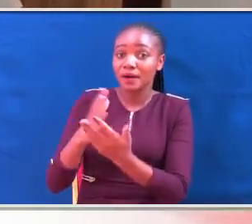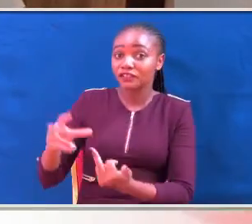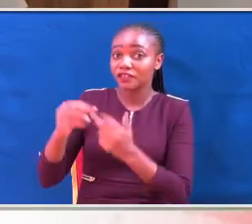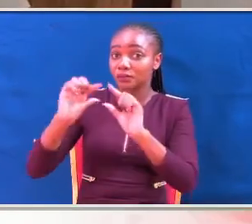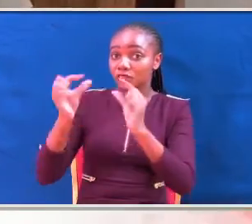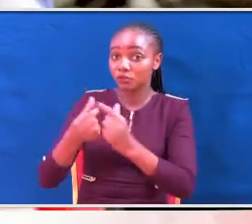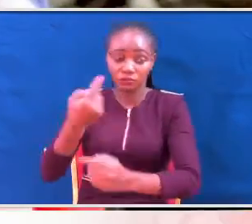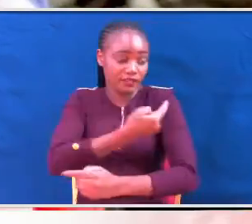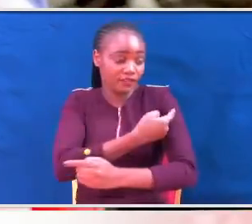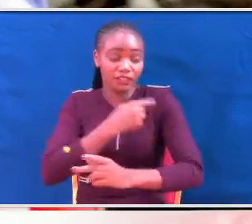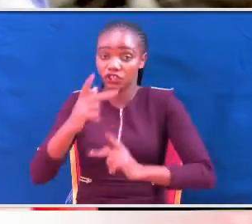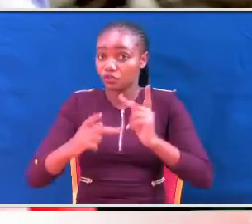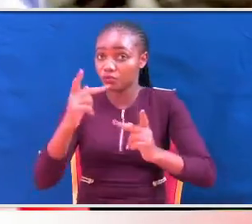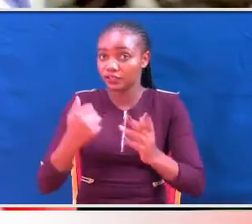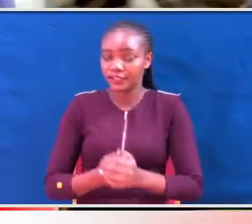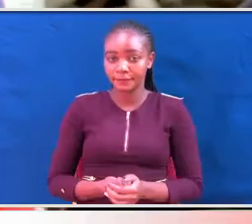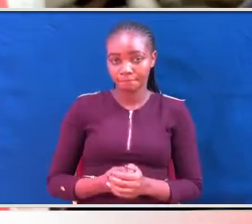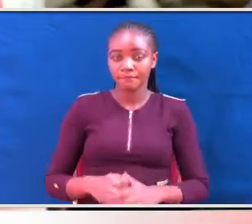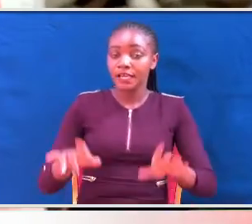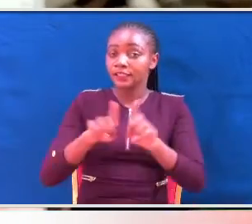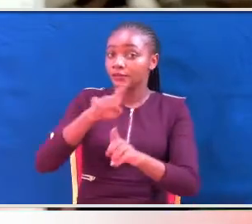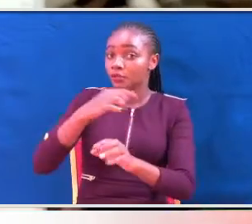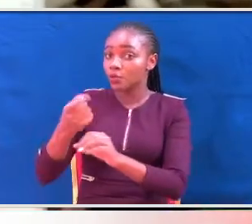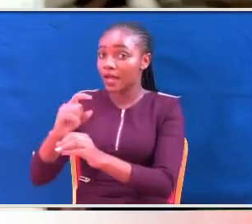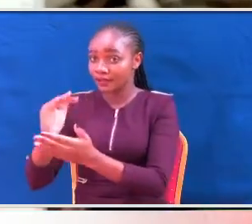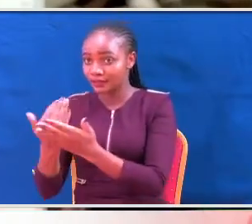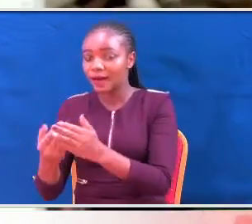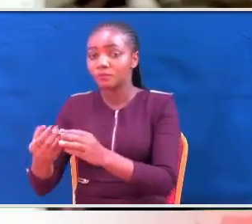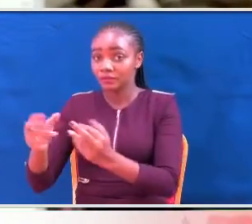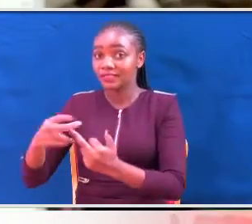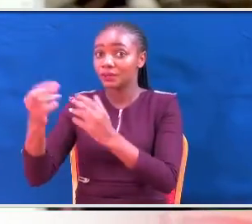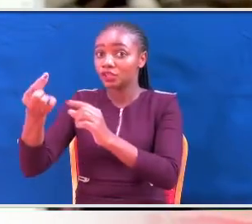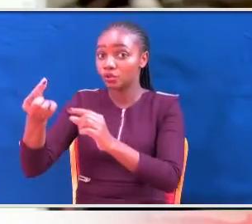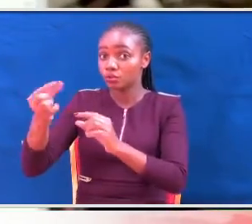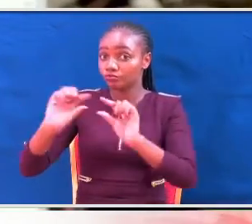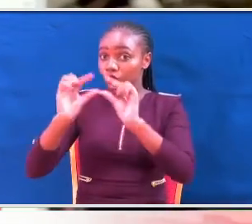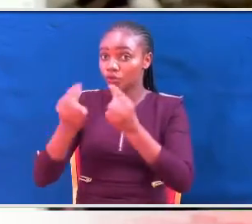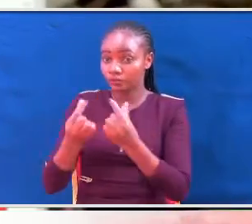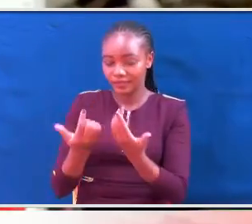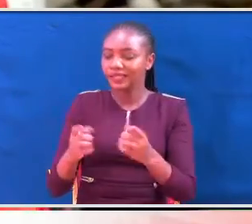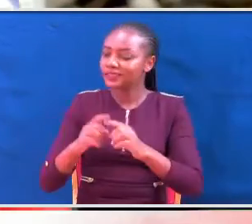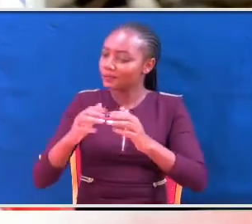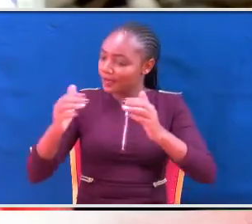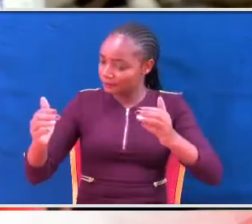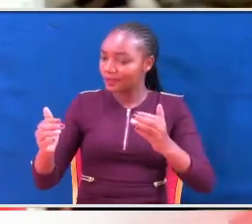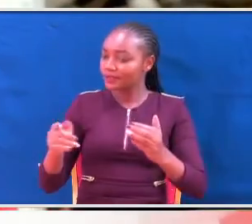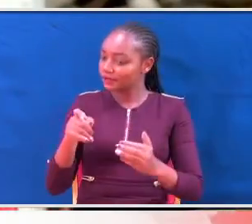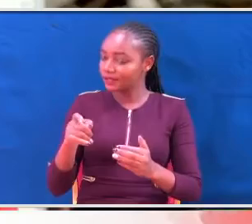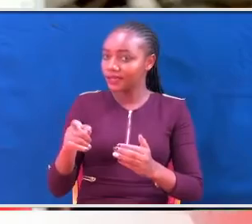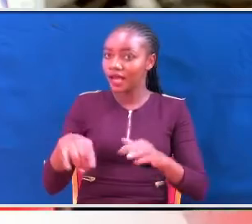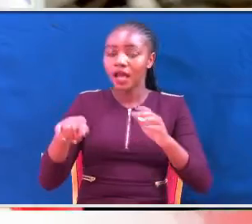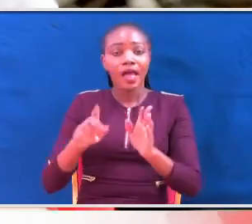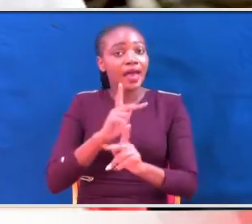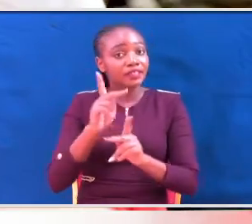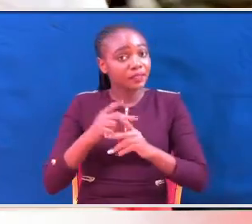vaccination exercise. And we've added a number of priority groups, expanded them, and people living